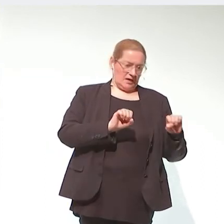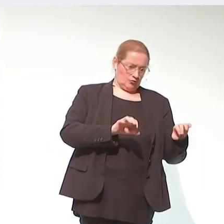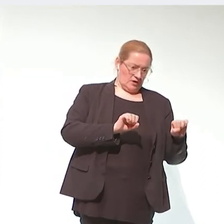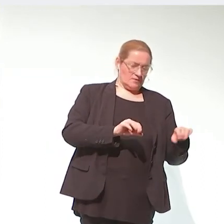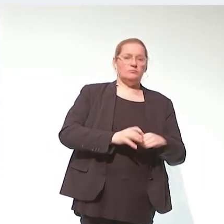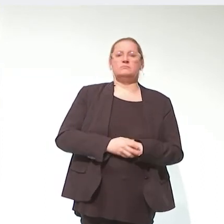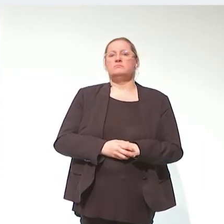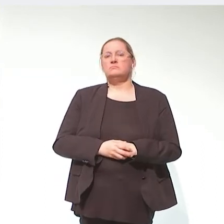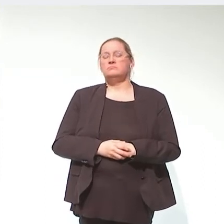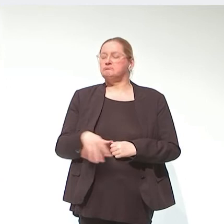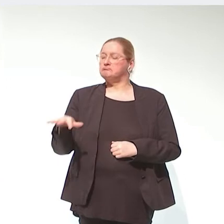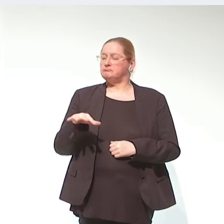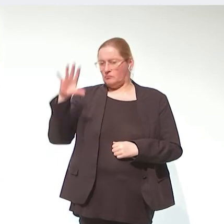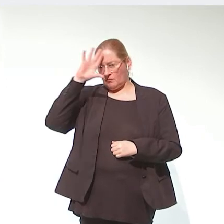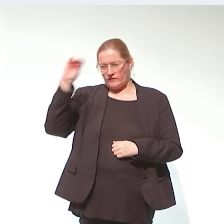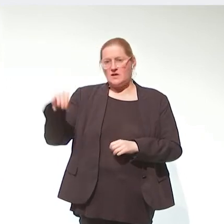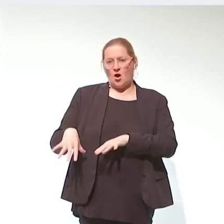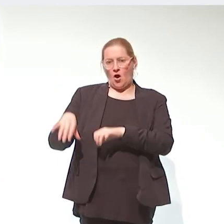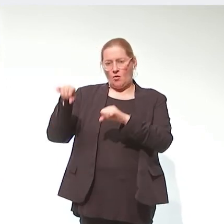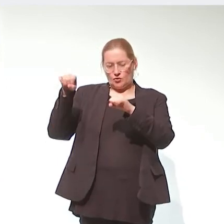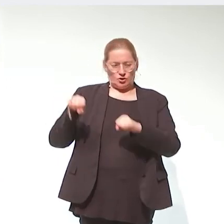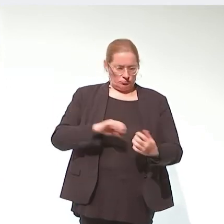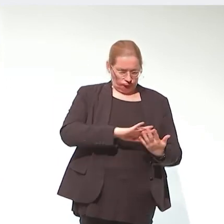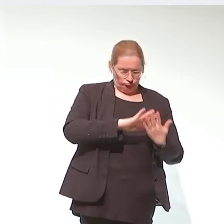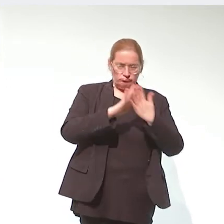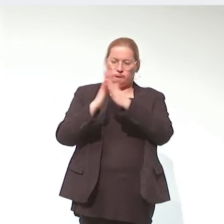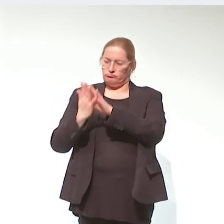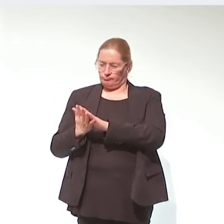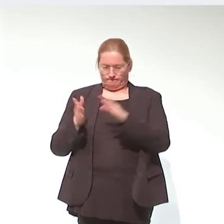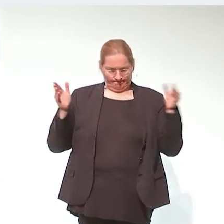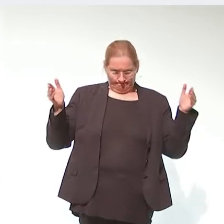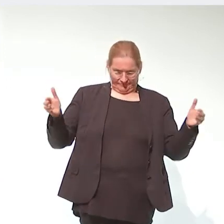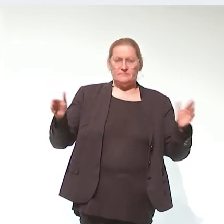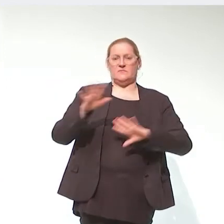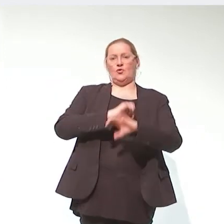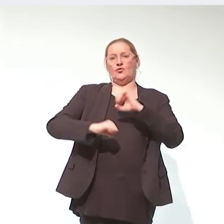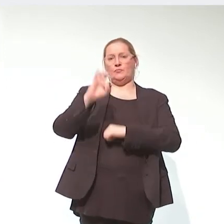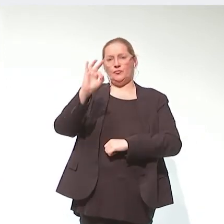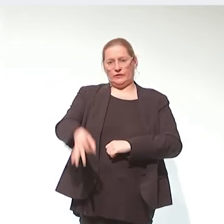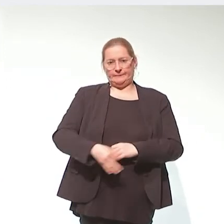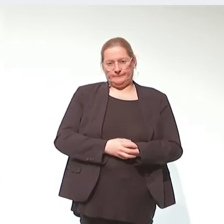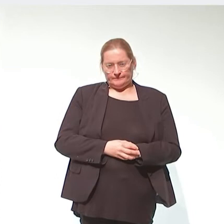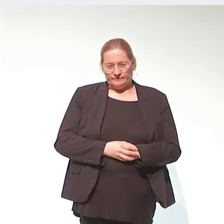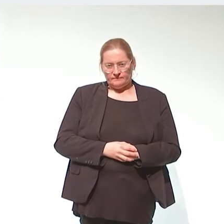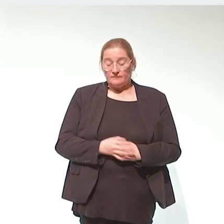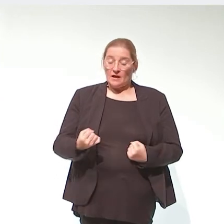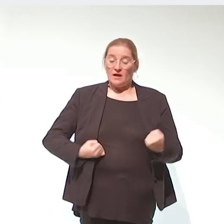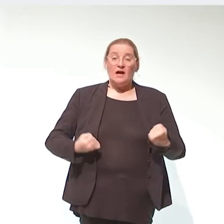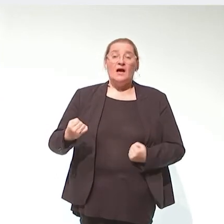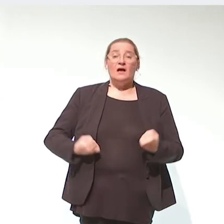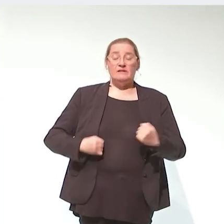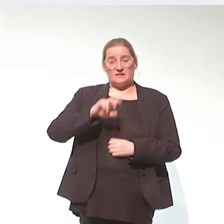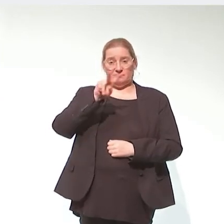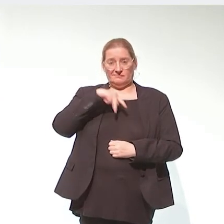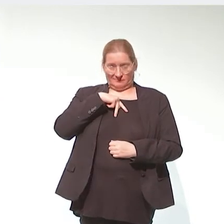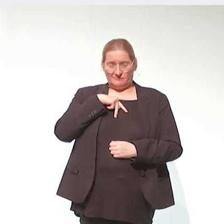two departments, the Department of Labor, but also my department, the Department for Social Inclusion of Persons with